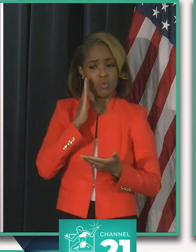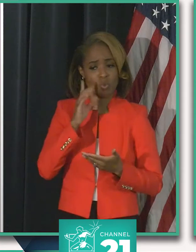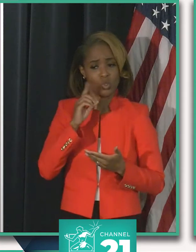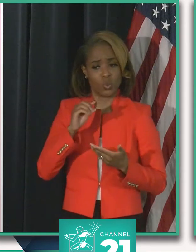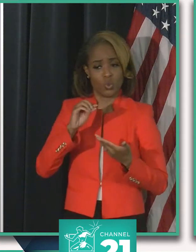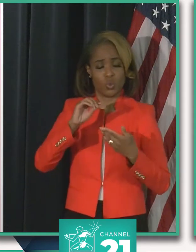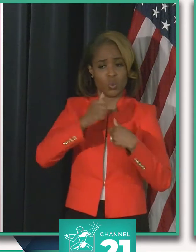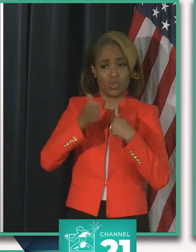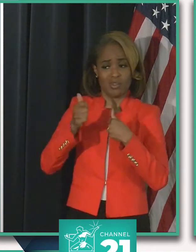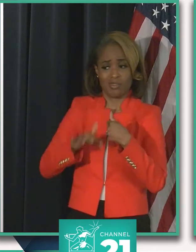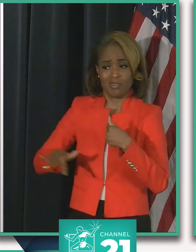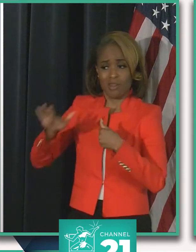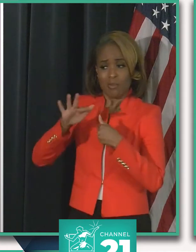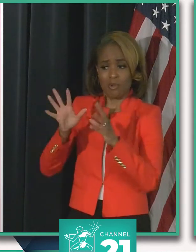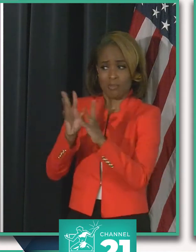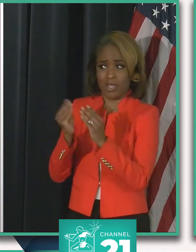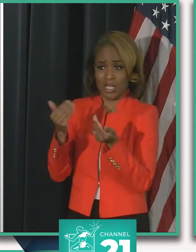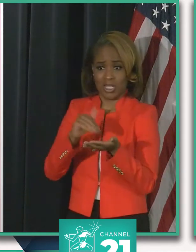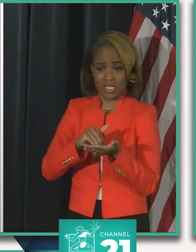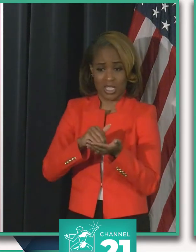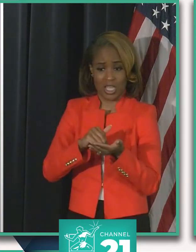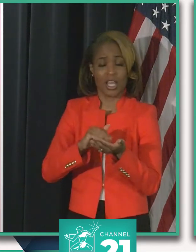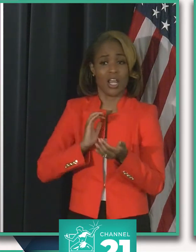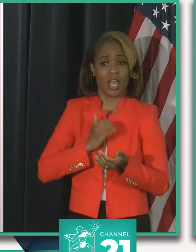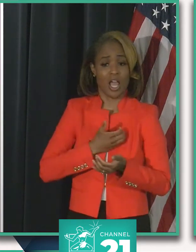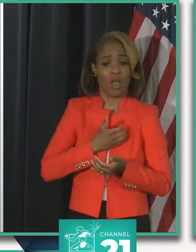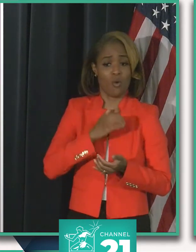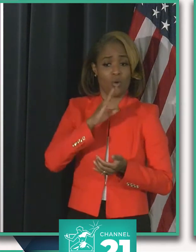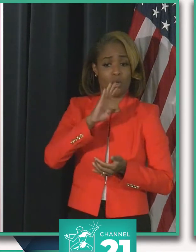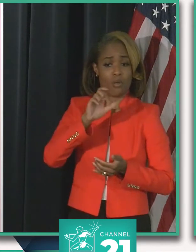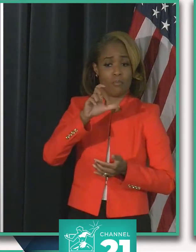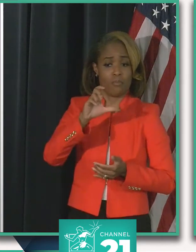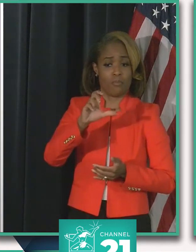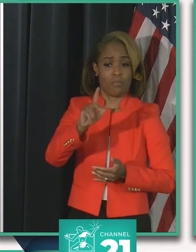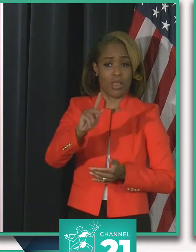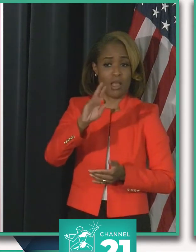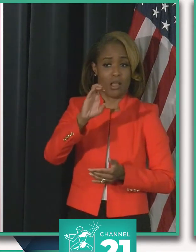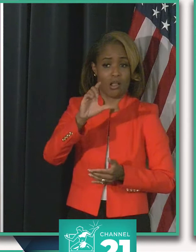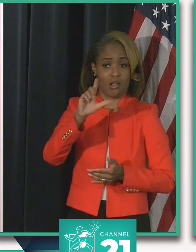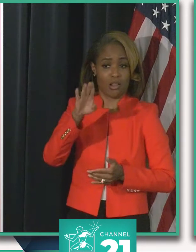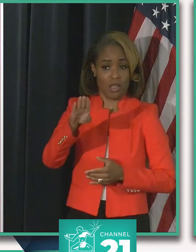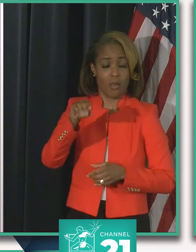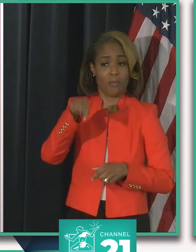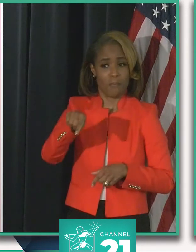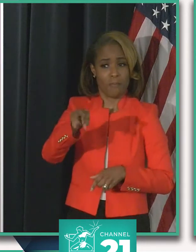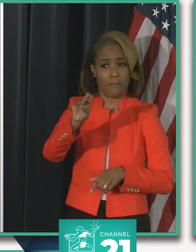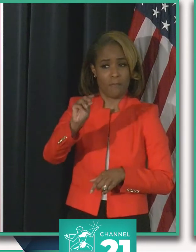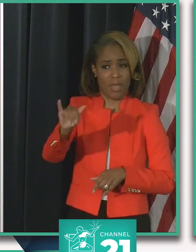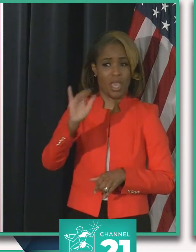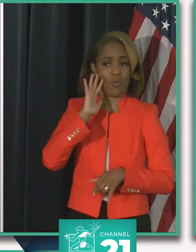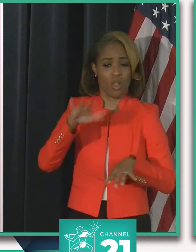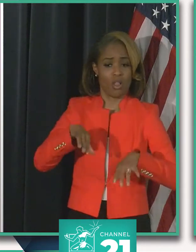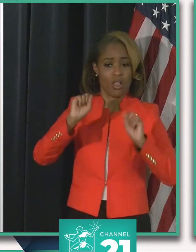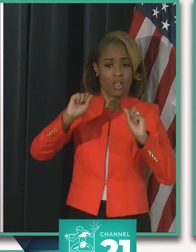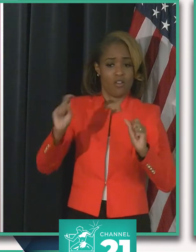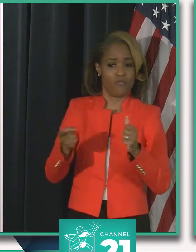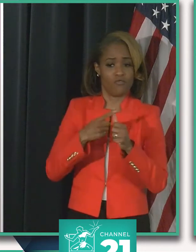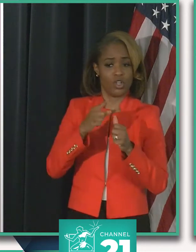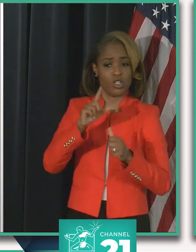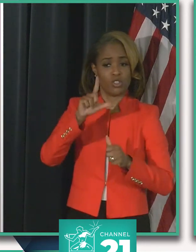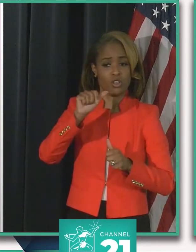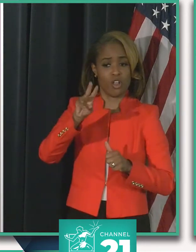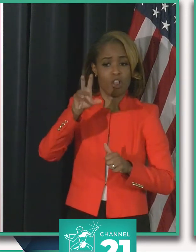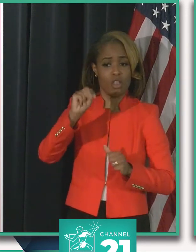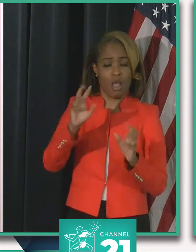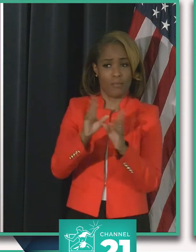neighborhood meetings again. Yeah. Our block club, Northwest Community Block Club Association, in May, we'll be having our first lawn meeting during